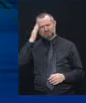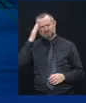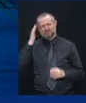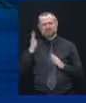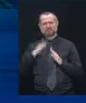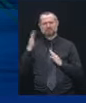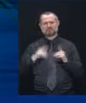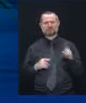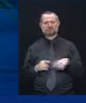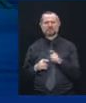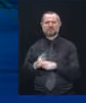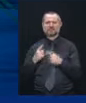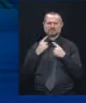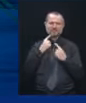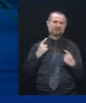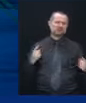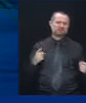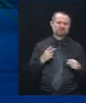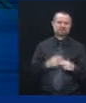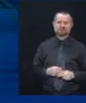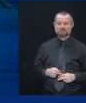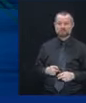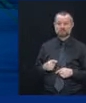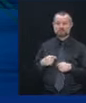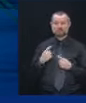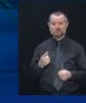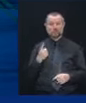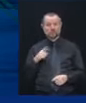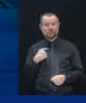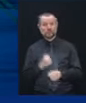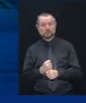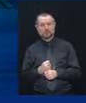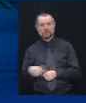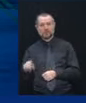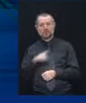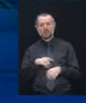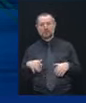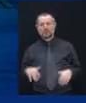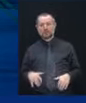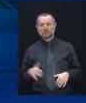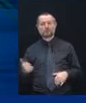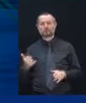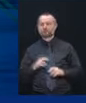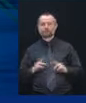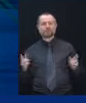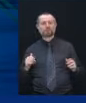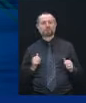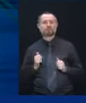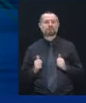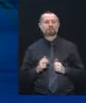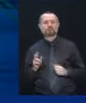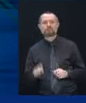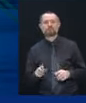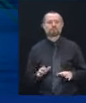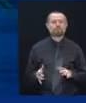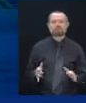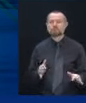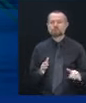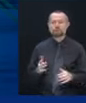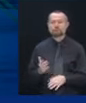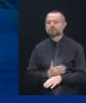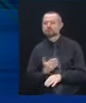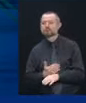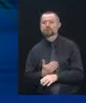been idle for months, and they want to be part of restoring the arts. They want to be part of restoring